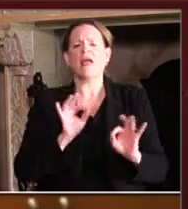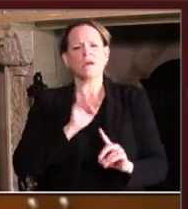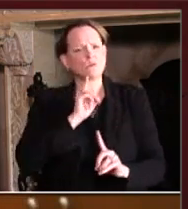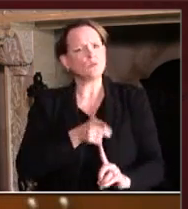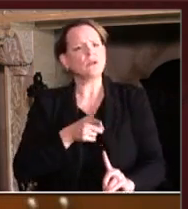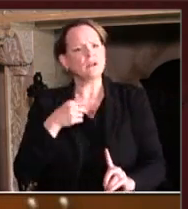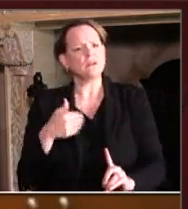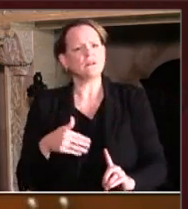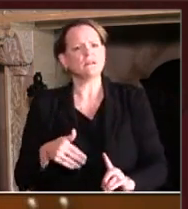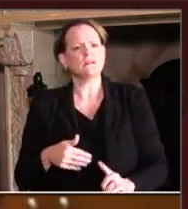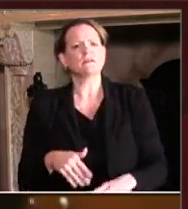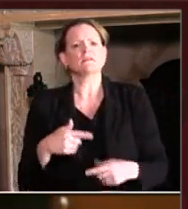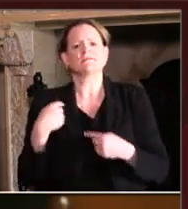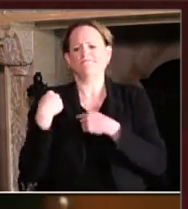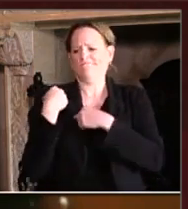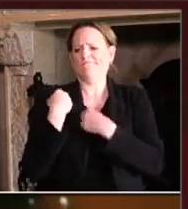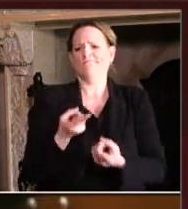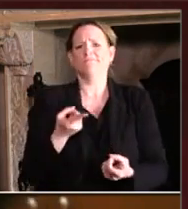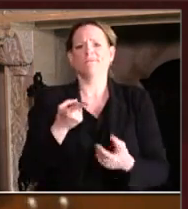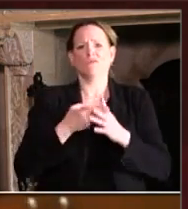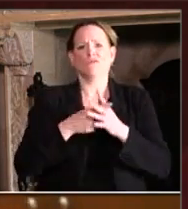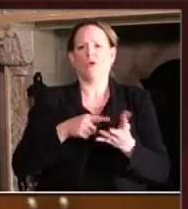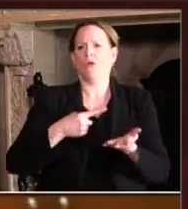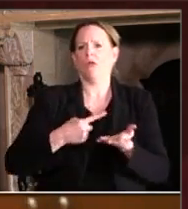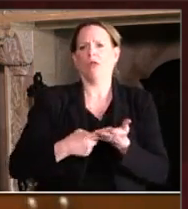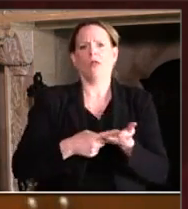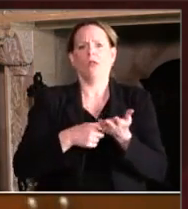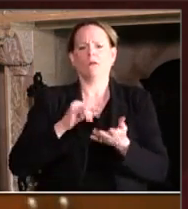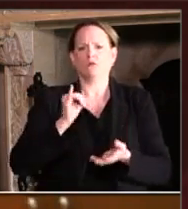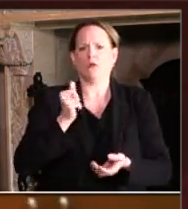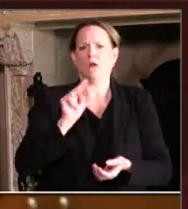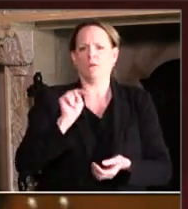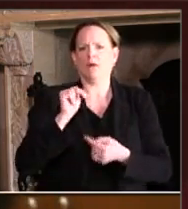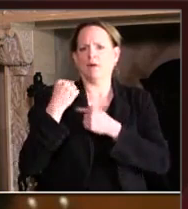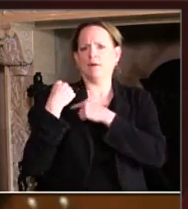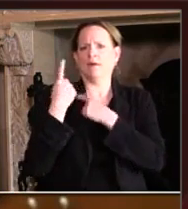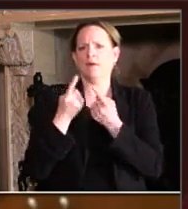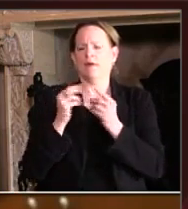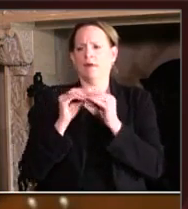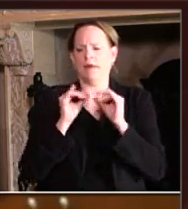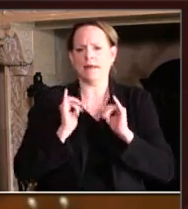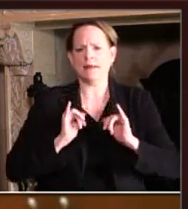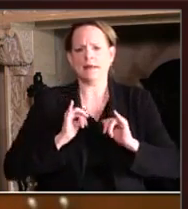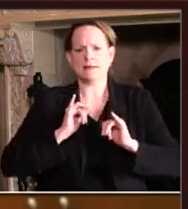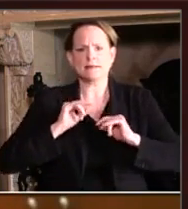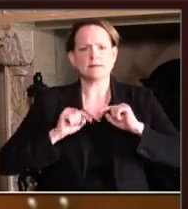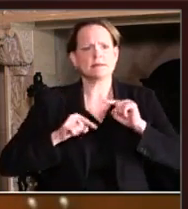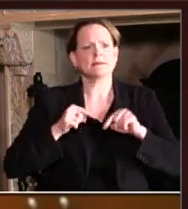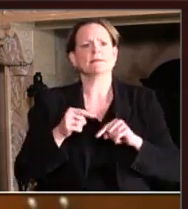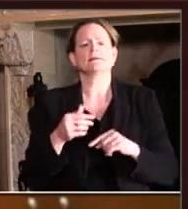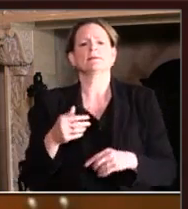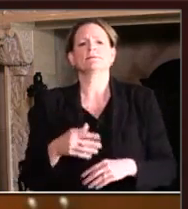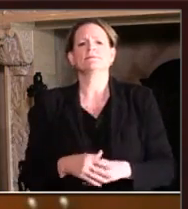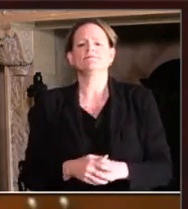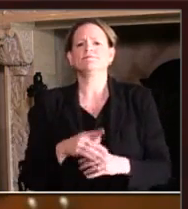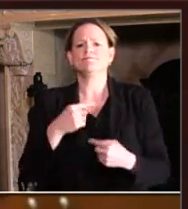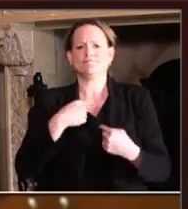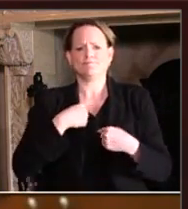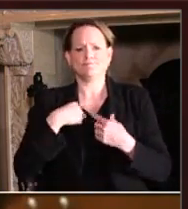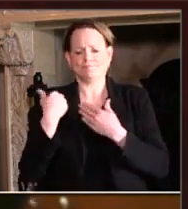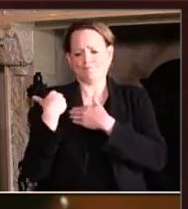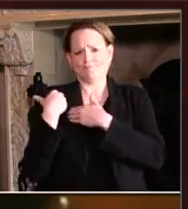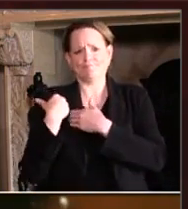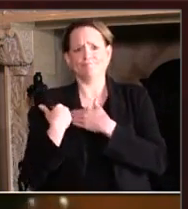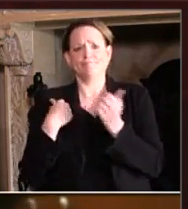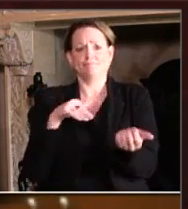chief medical officer, it is my duty to highlight health topics and public health concerns that are emerging across the globe to ensure